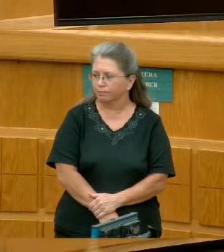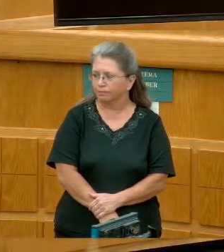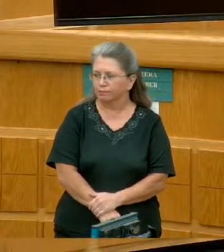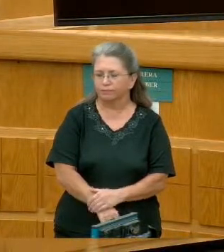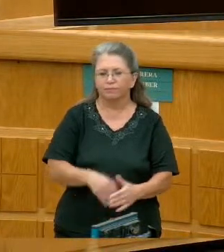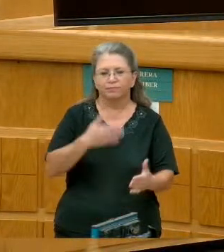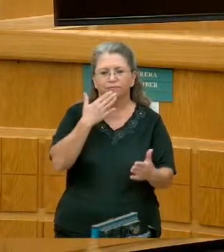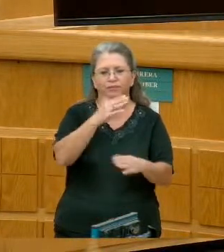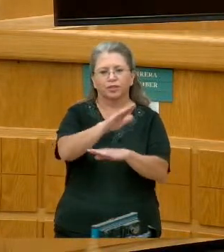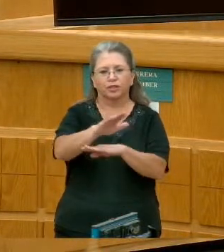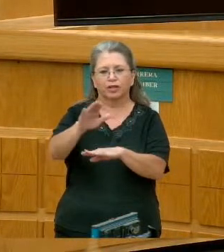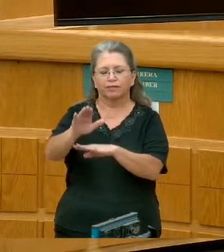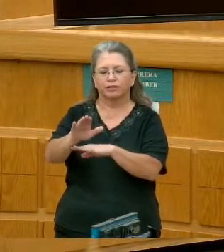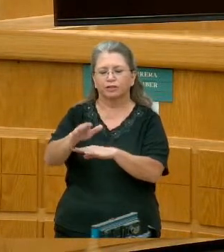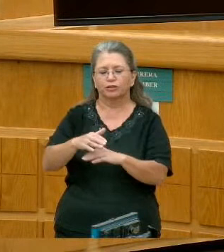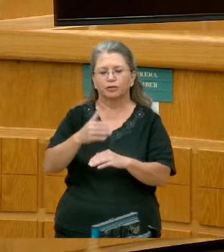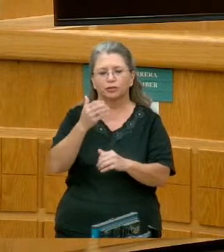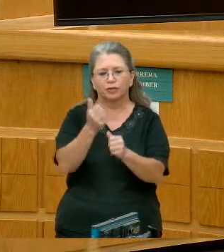Good afternoon, everybody.